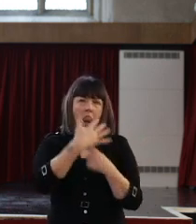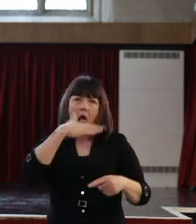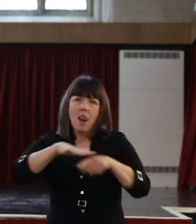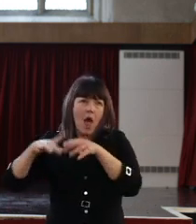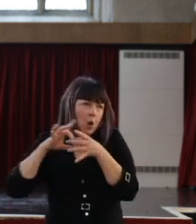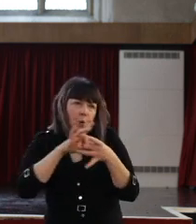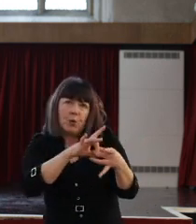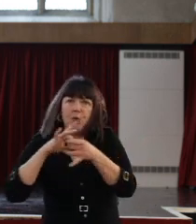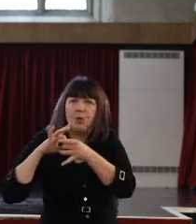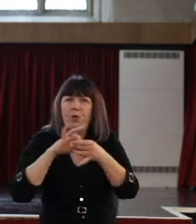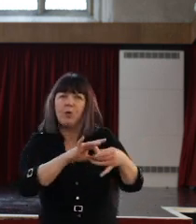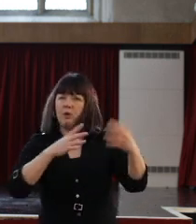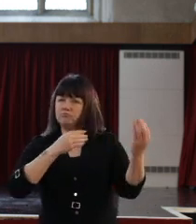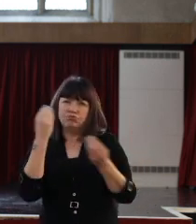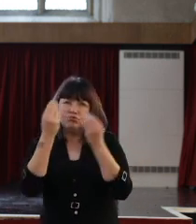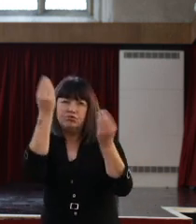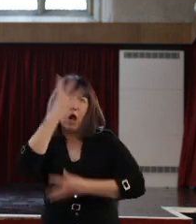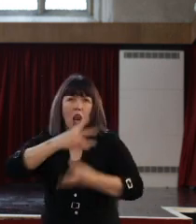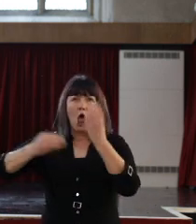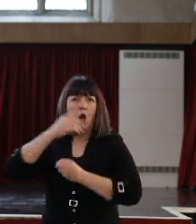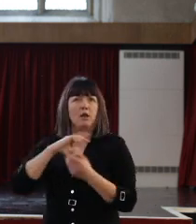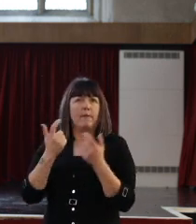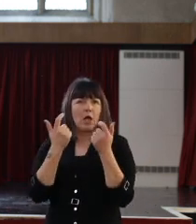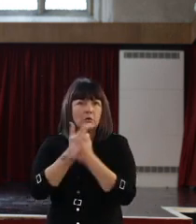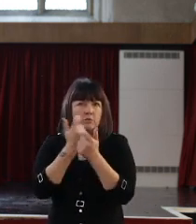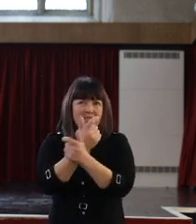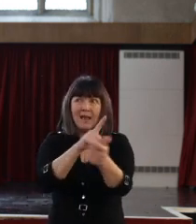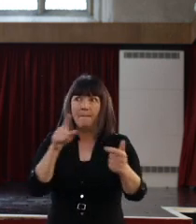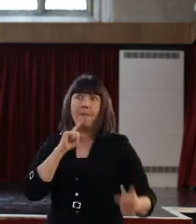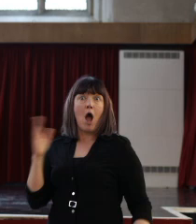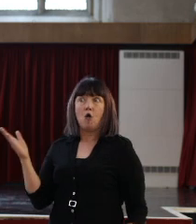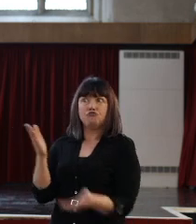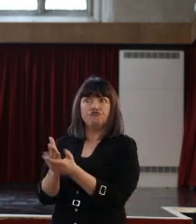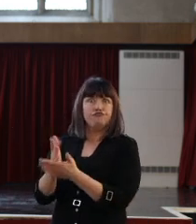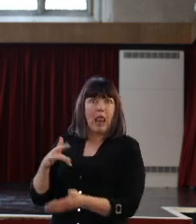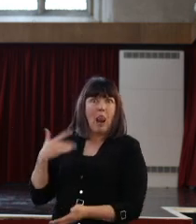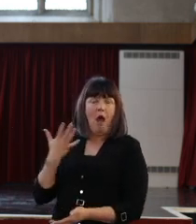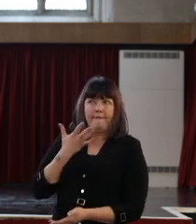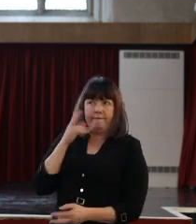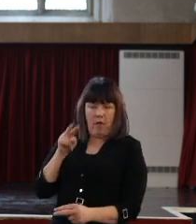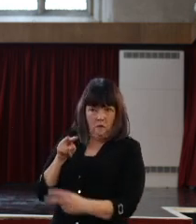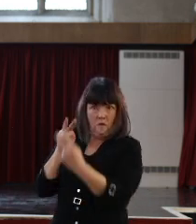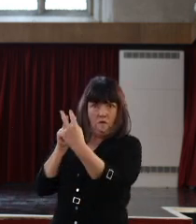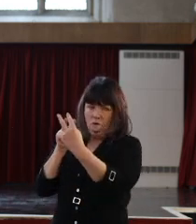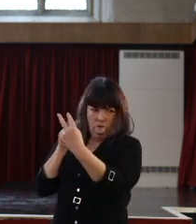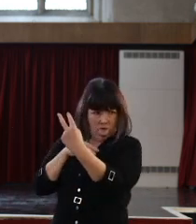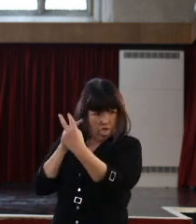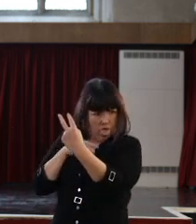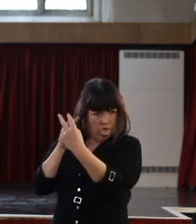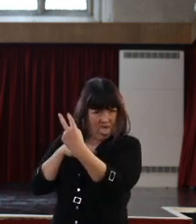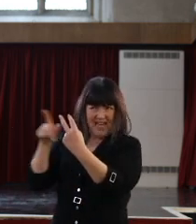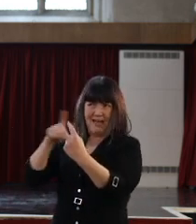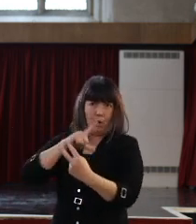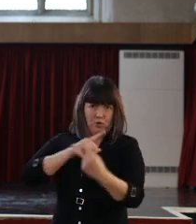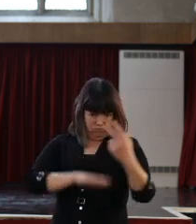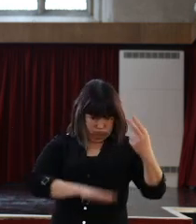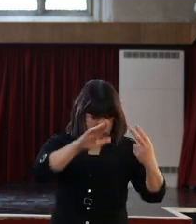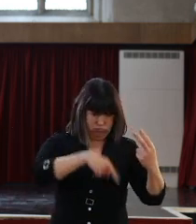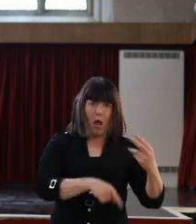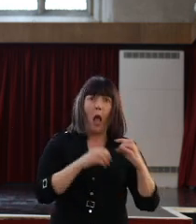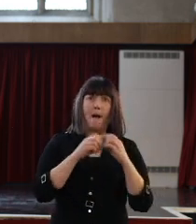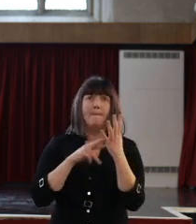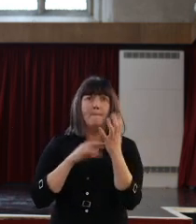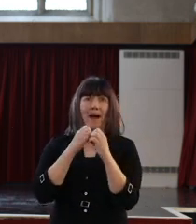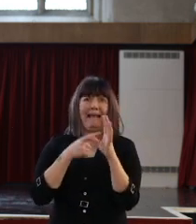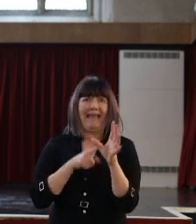of me. Because in real life, I was catatonically shy. I couldn't look people in the eye. I mumbled. You know, I'm from Bungay. What did you expect? But in